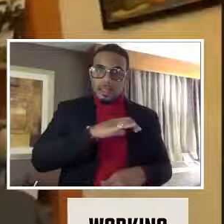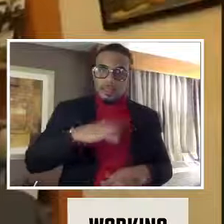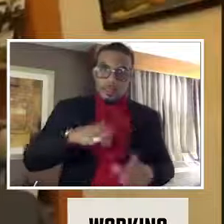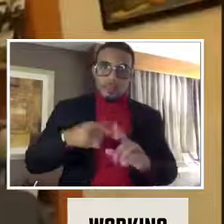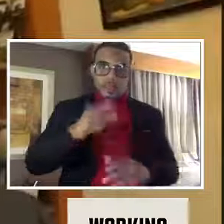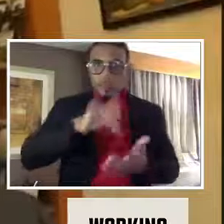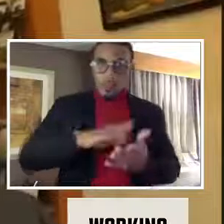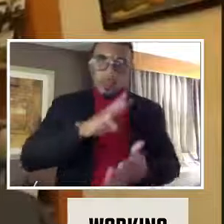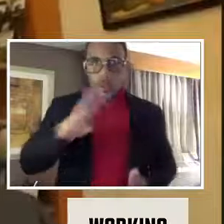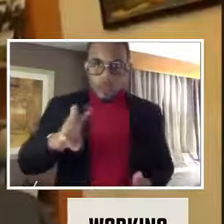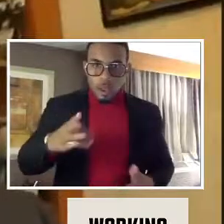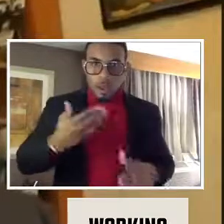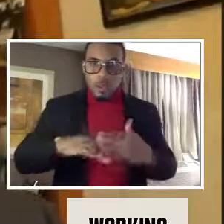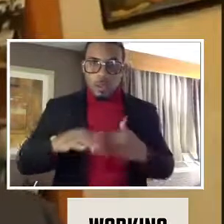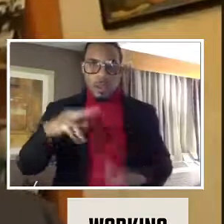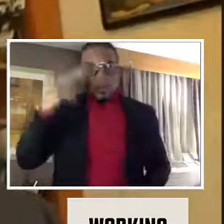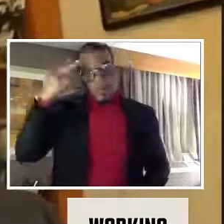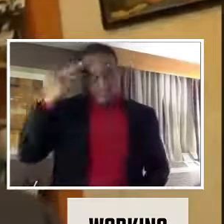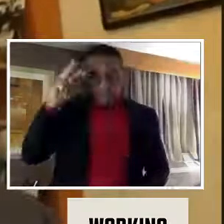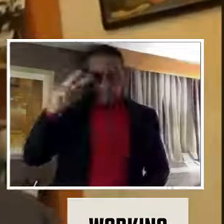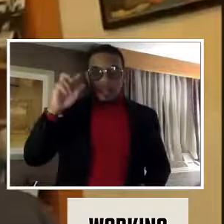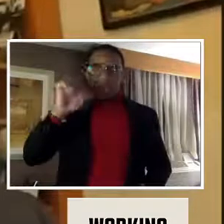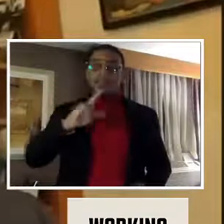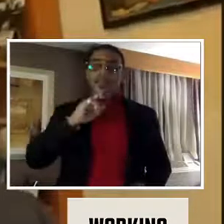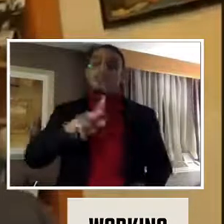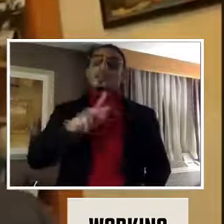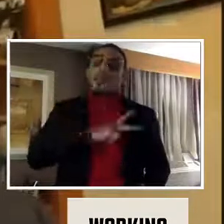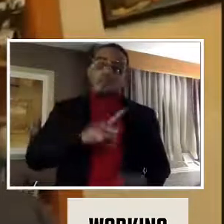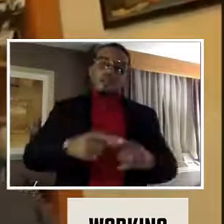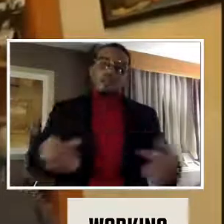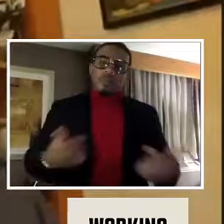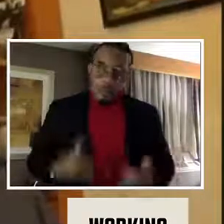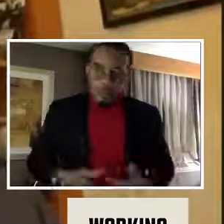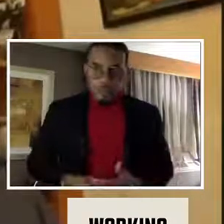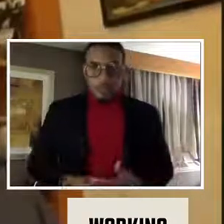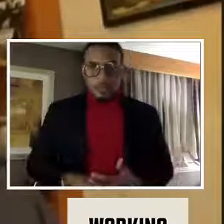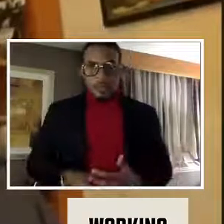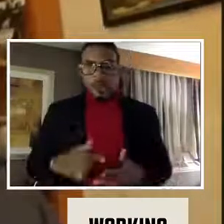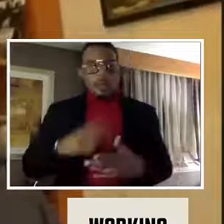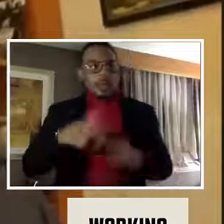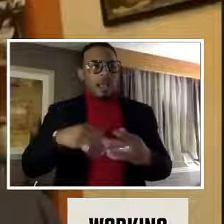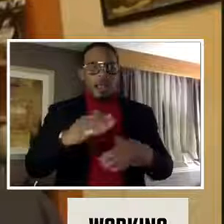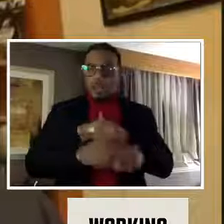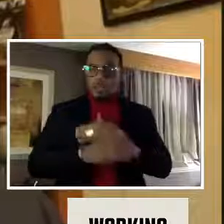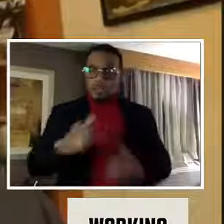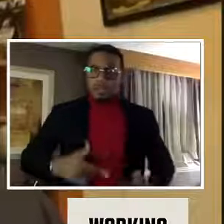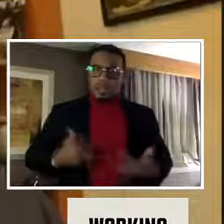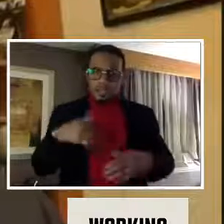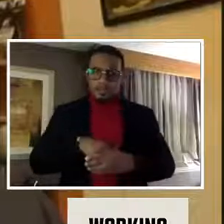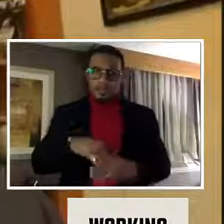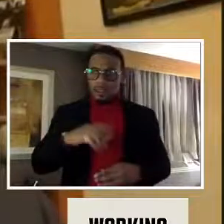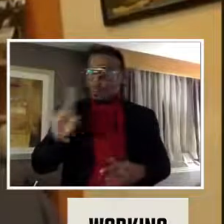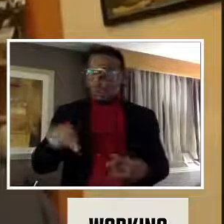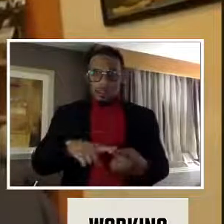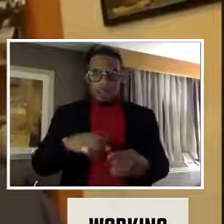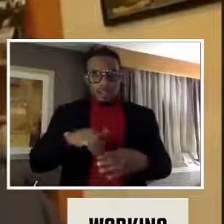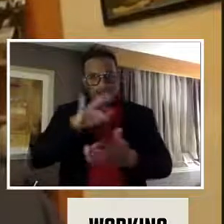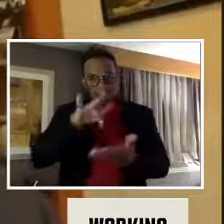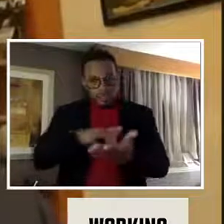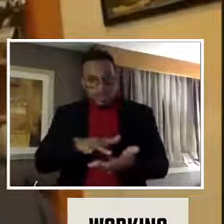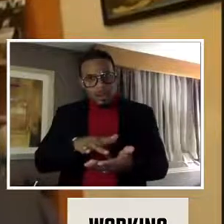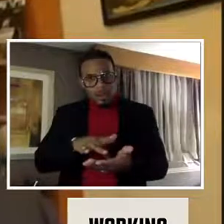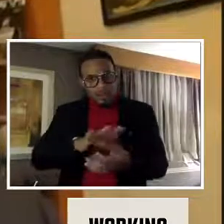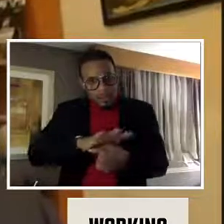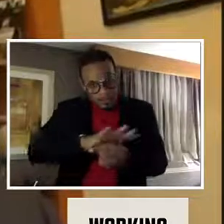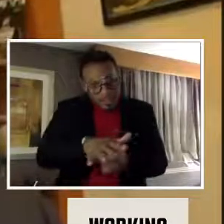the Midwest, born in Mexico, this is personal to me. What kind of country do we live in when, in the middle of